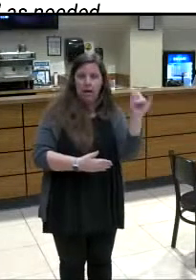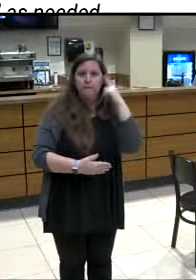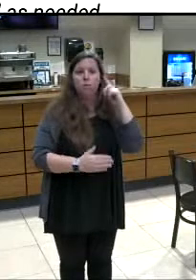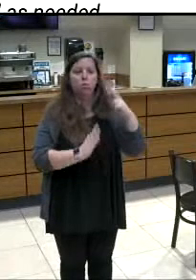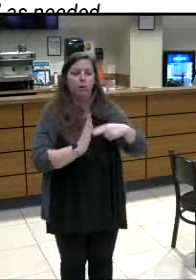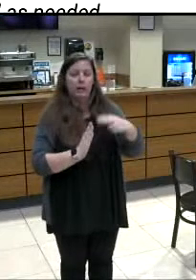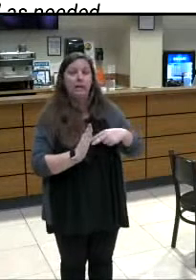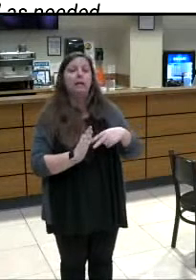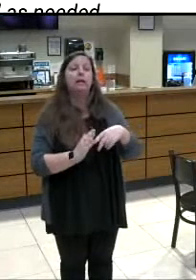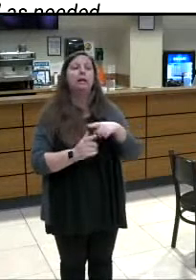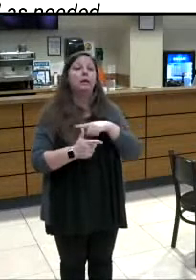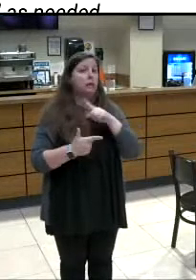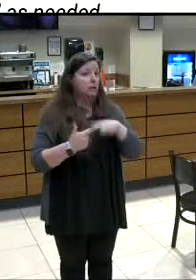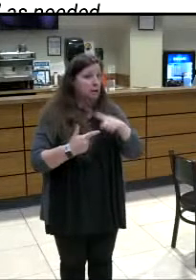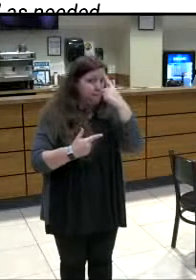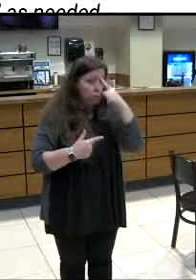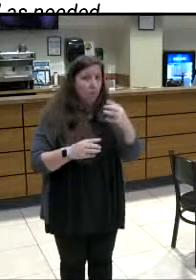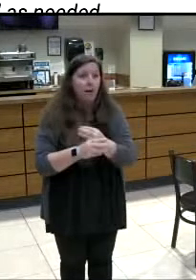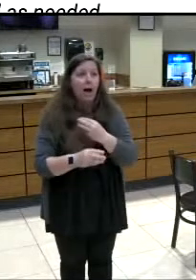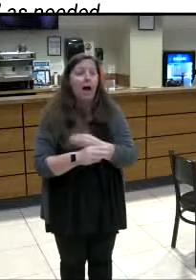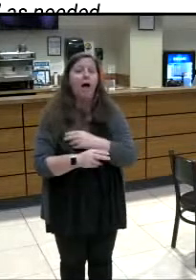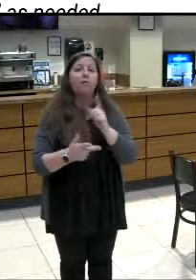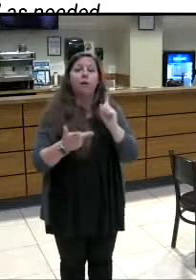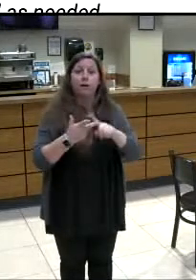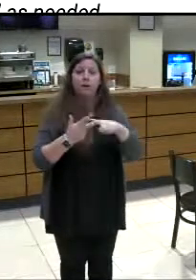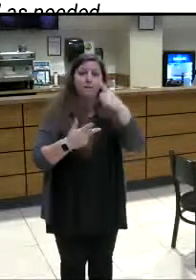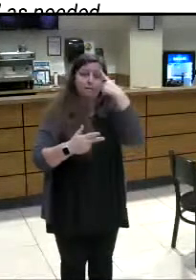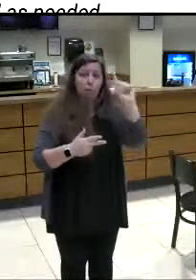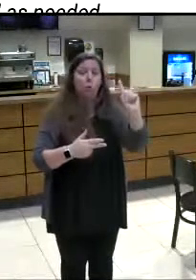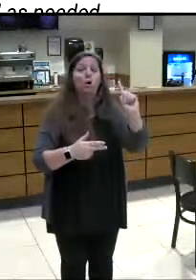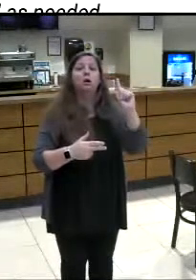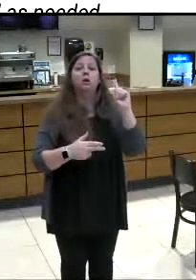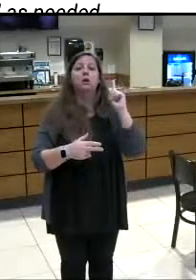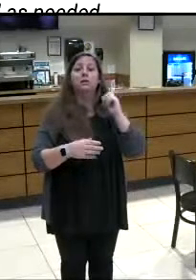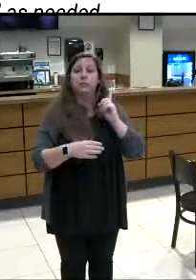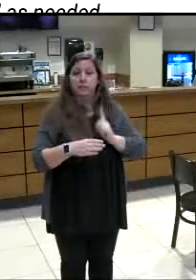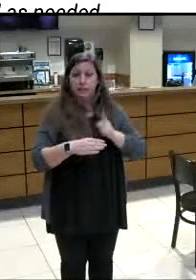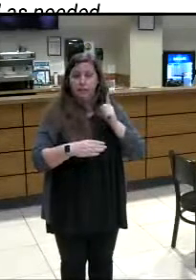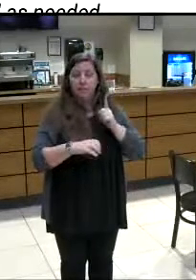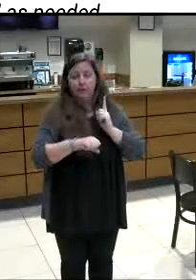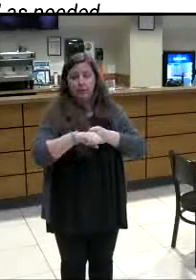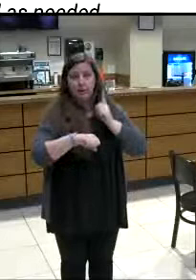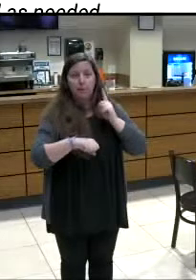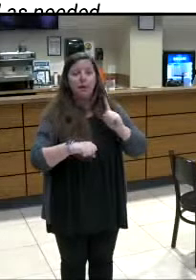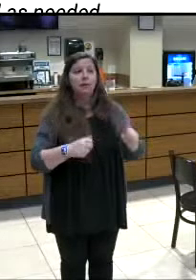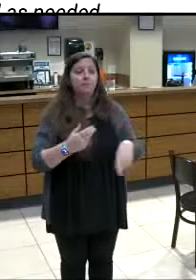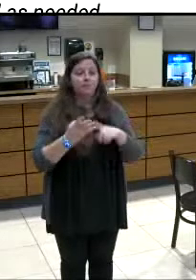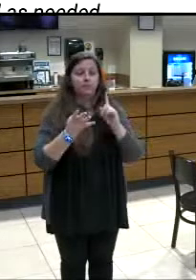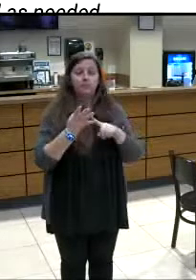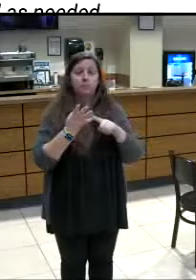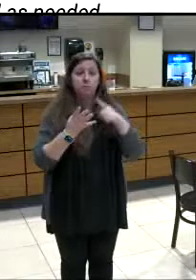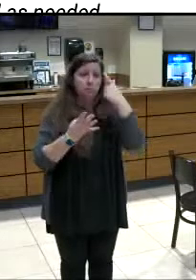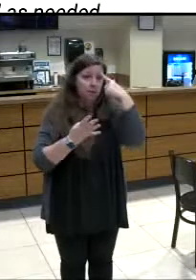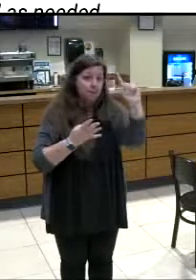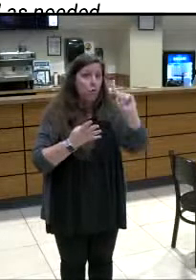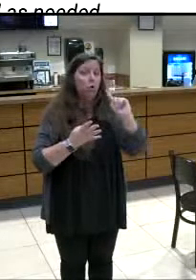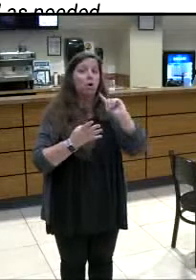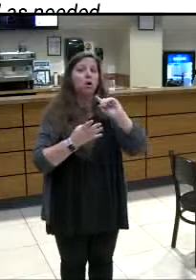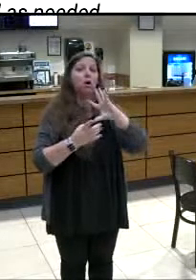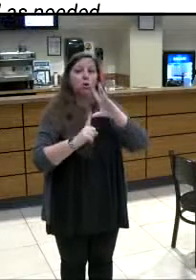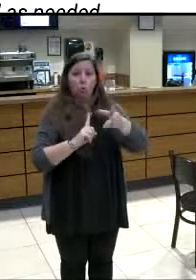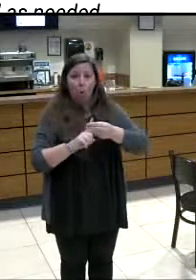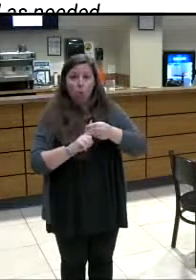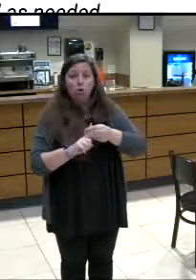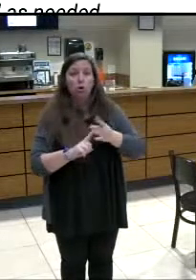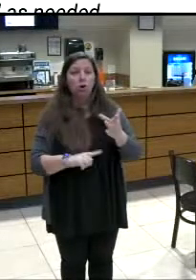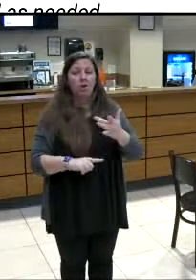for mathematics. There's also one for discipline. There is another for culture and climate. And there's also